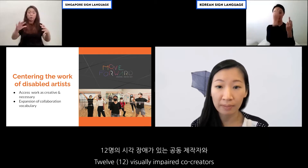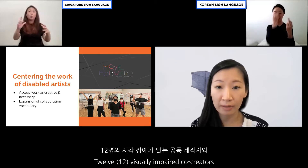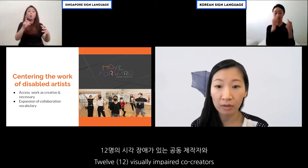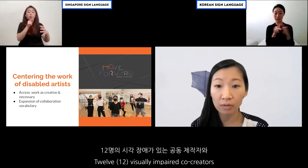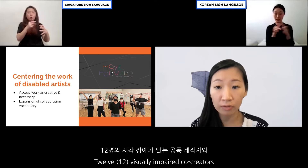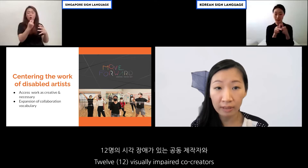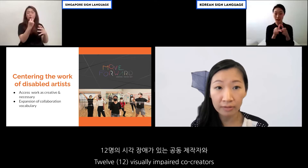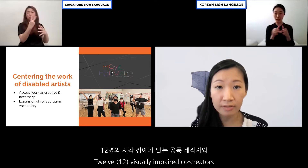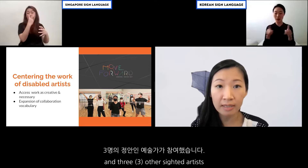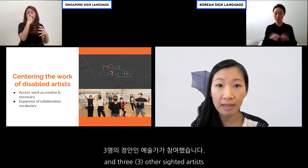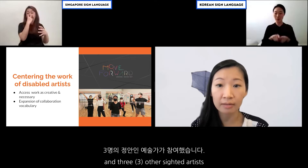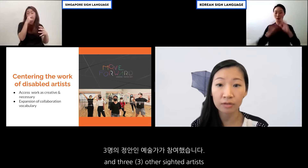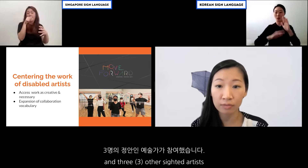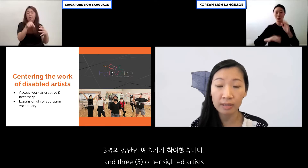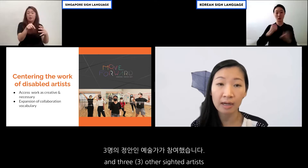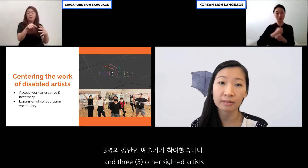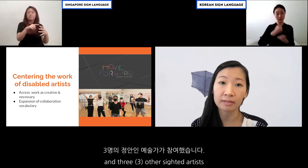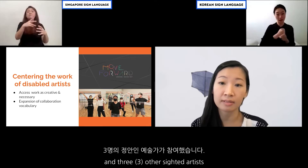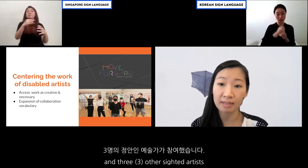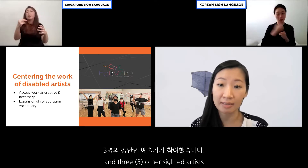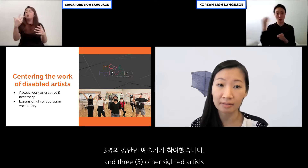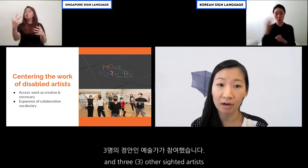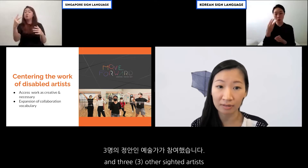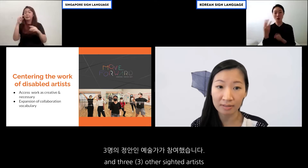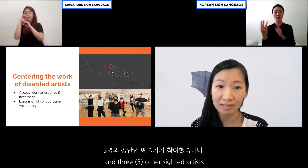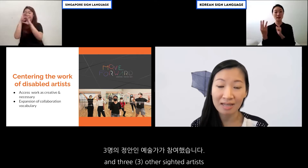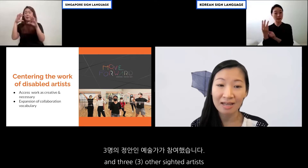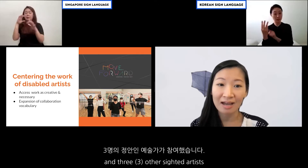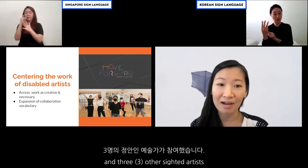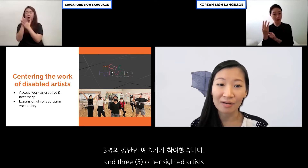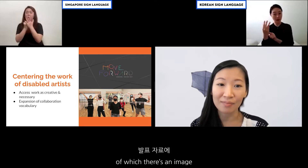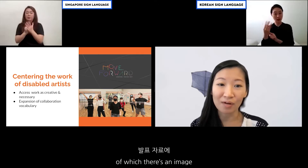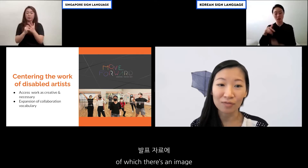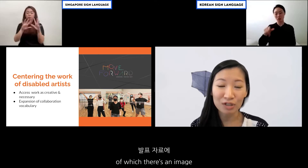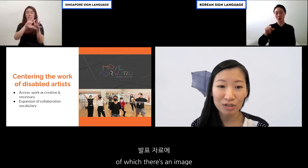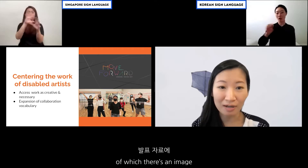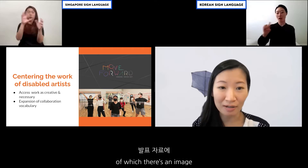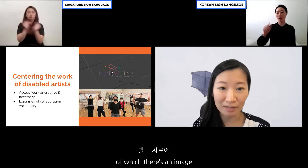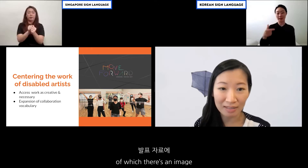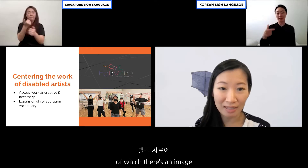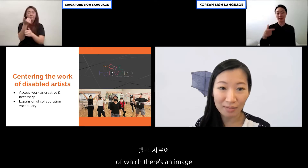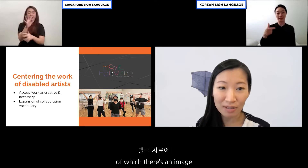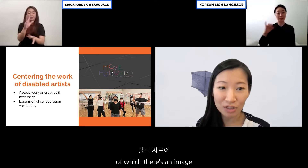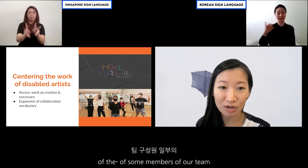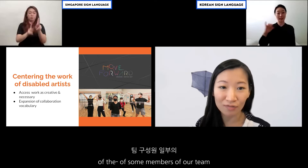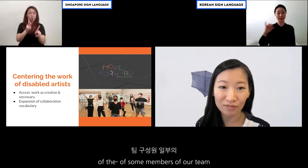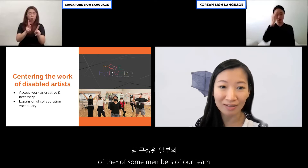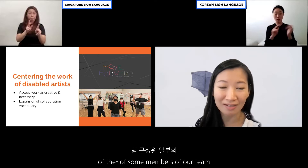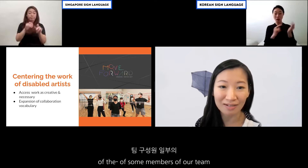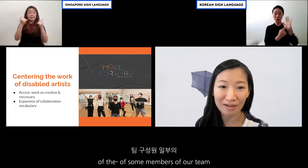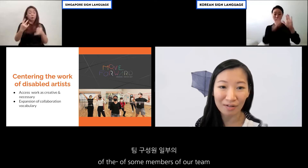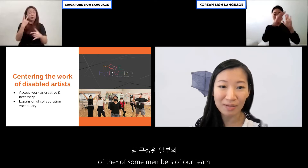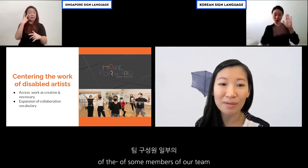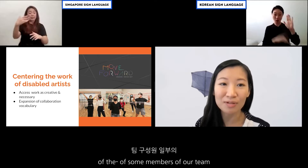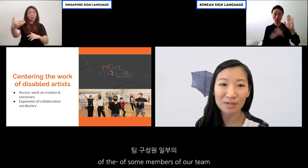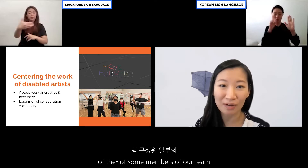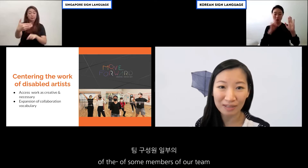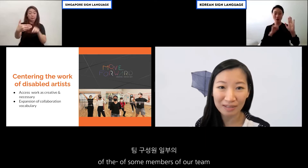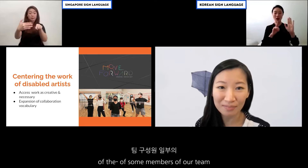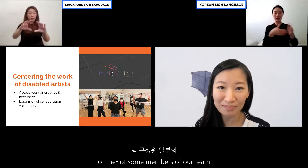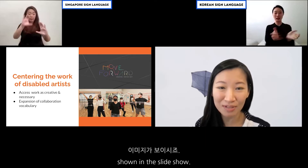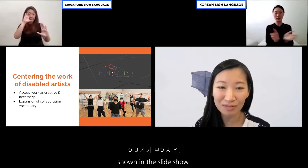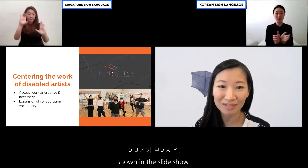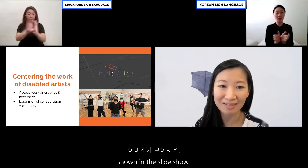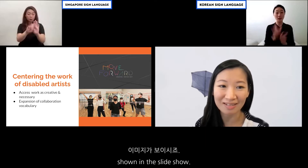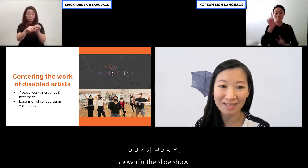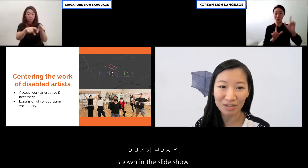visually impaired co-creators and 3 other sighted artists, of which there's an image of some members of our